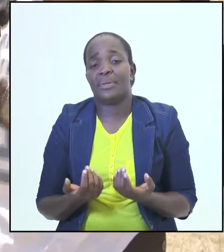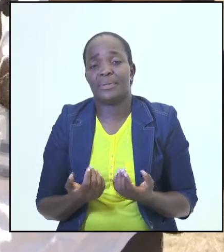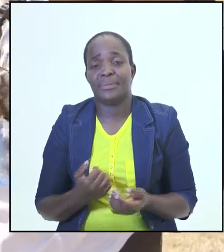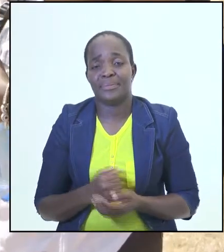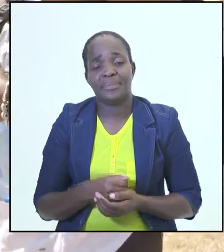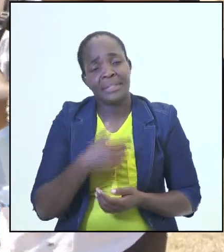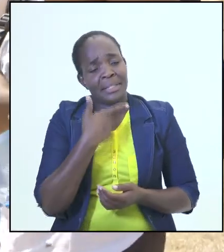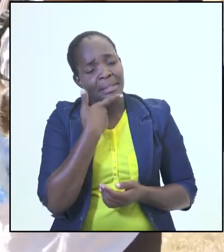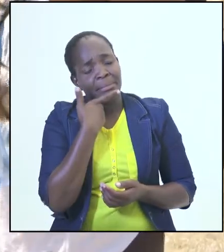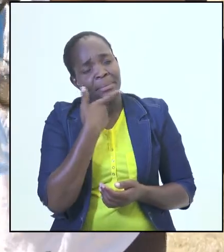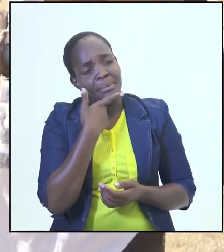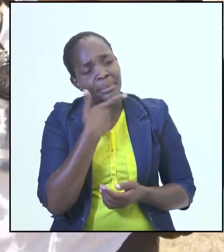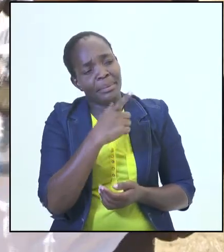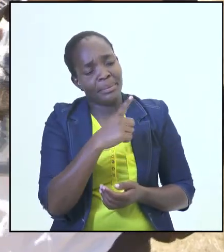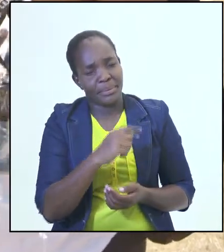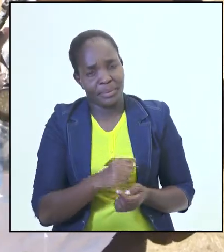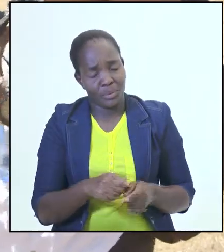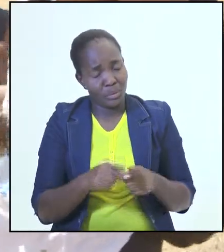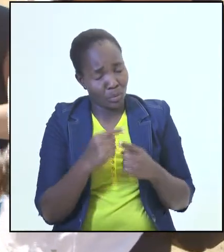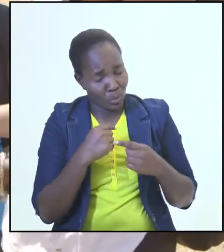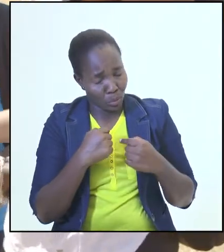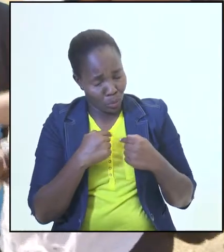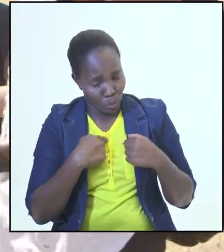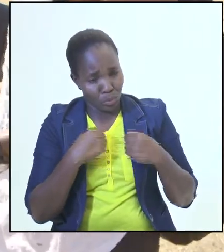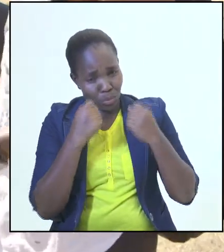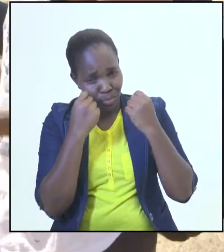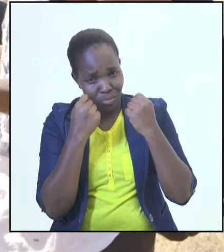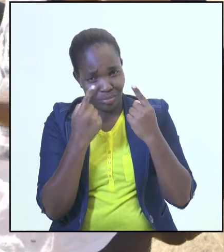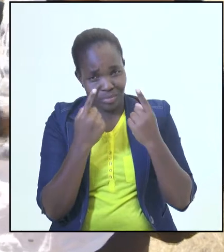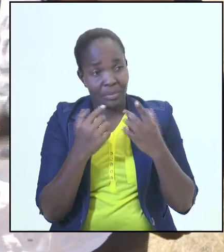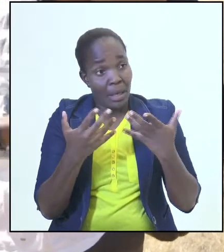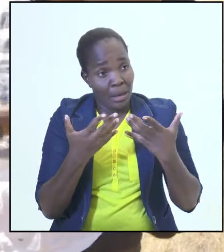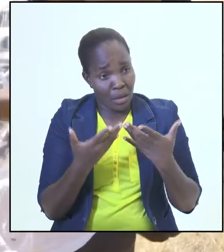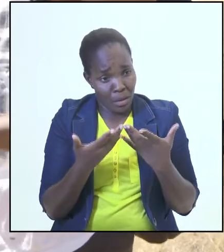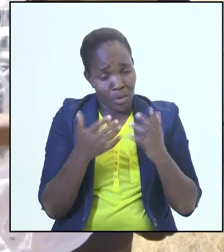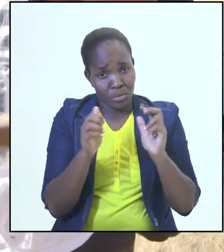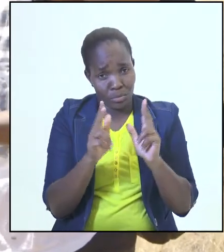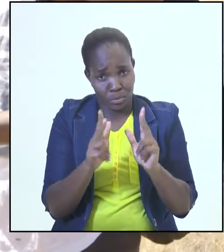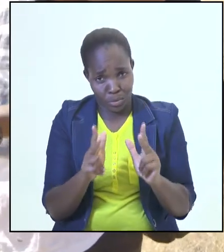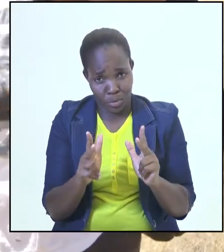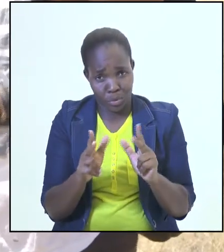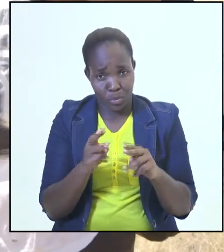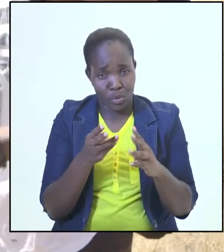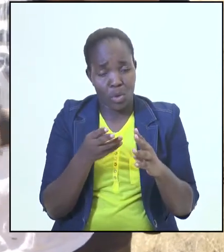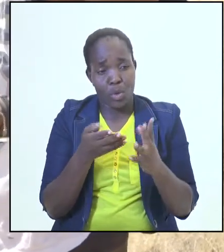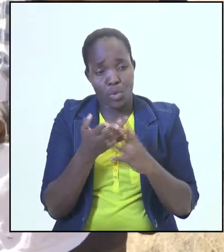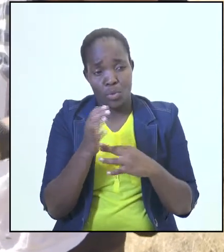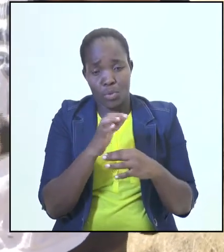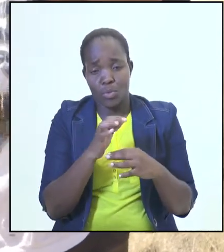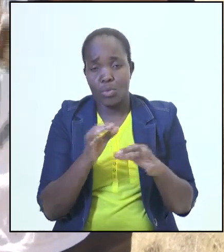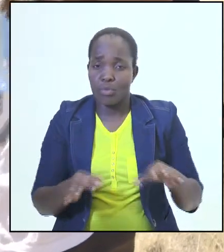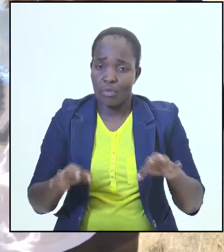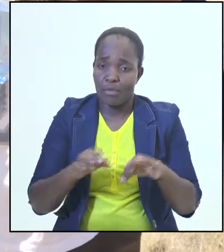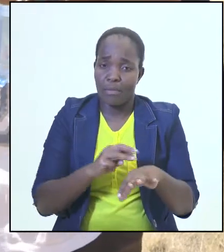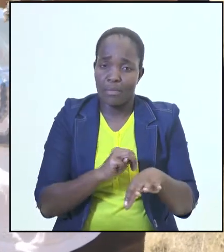Thank you so very much, Mr. Felix, for making us understand how people and sometimes even well-intended farming methods can be harmful for our